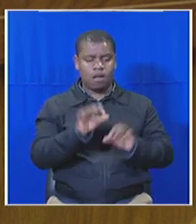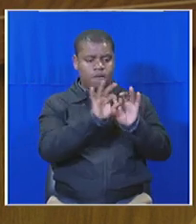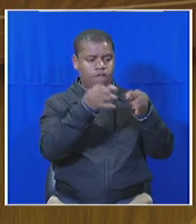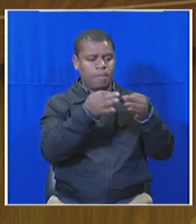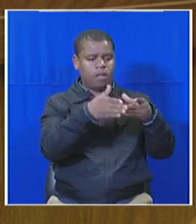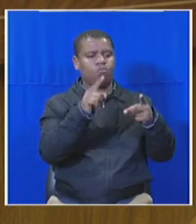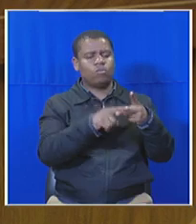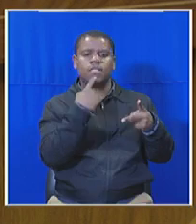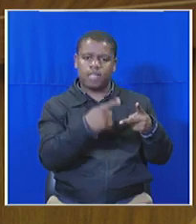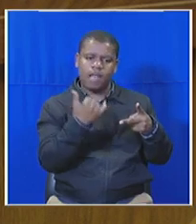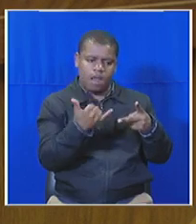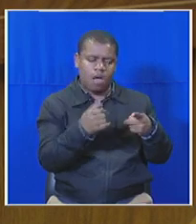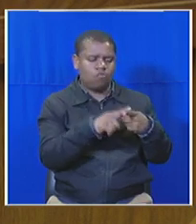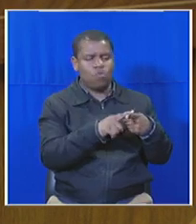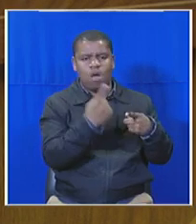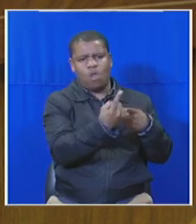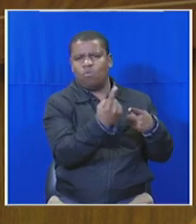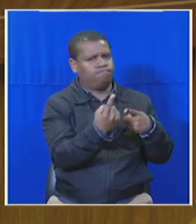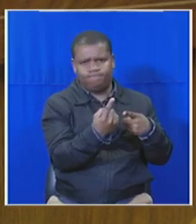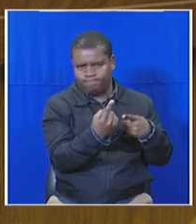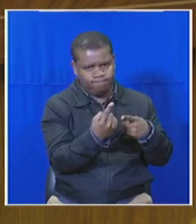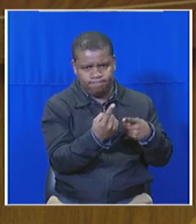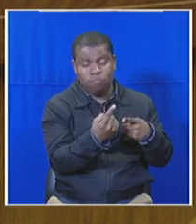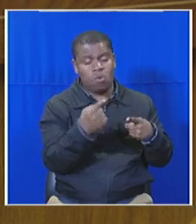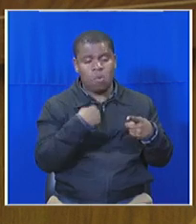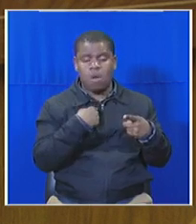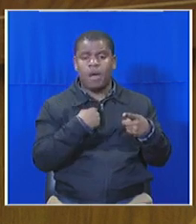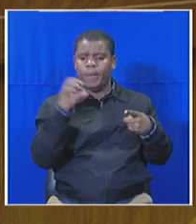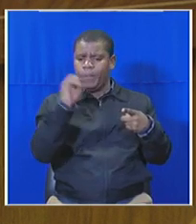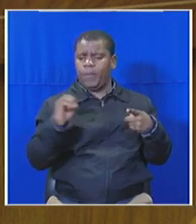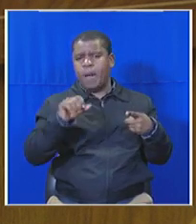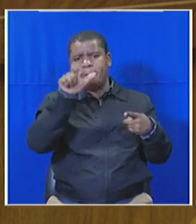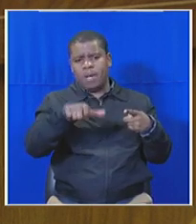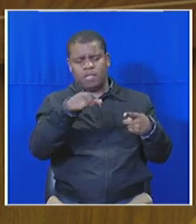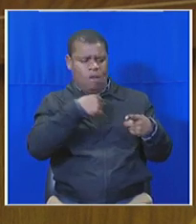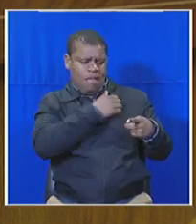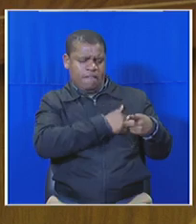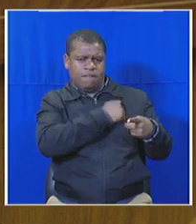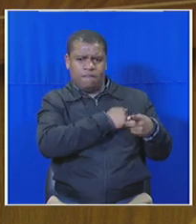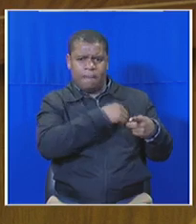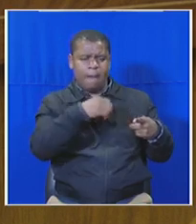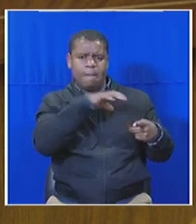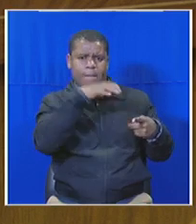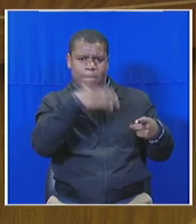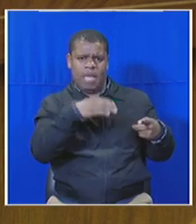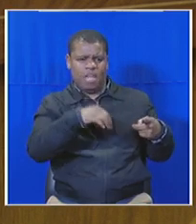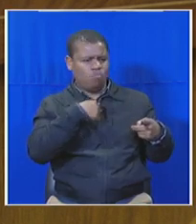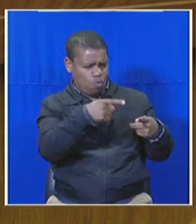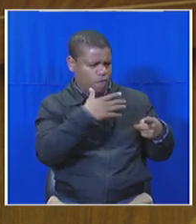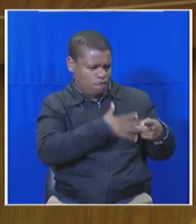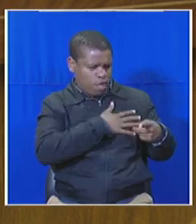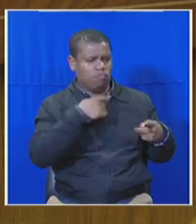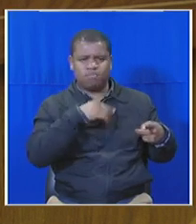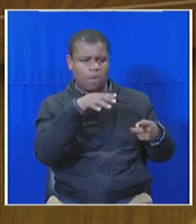not alone in this deep, sad moment. No one can take over the pain you feel. May the peace of the Almighty gracious God be with